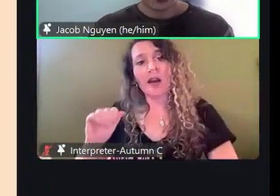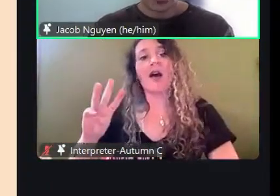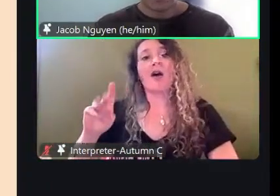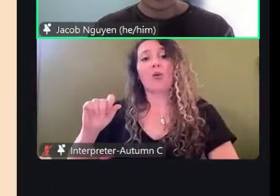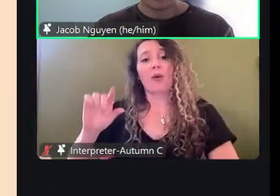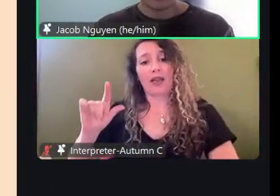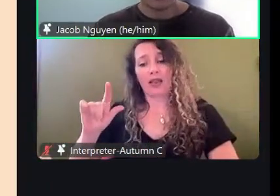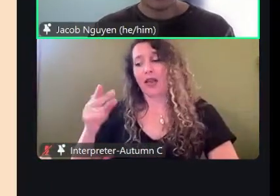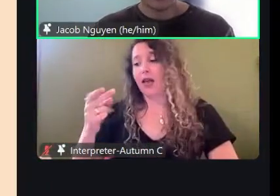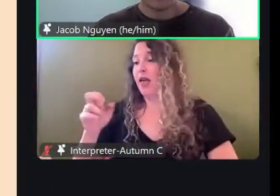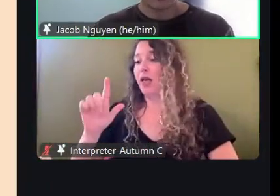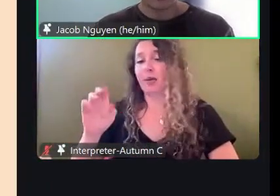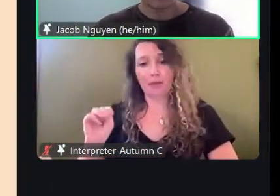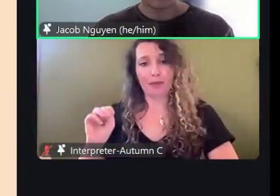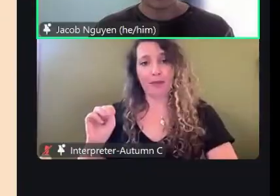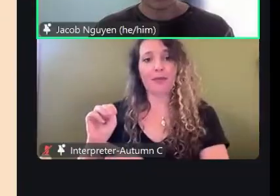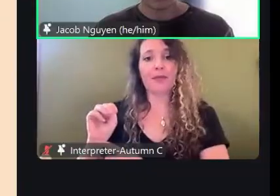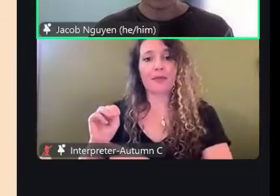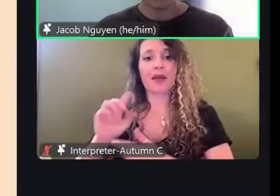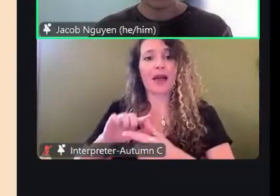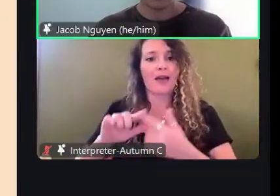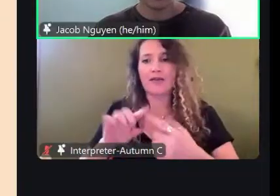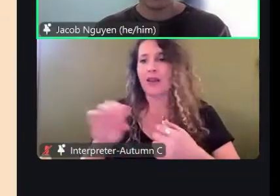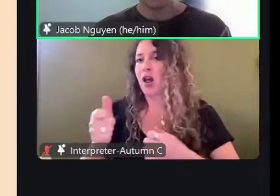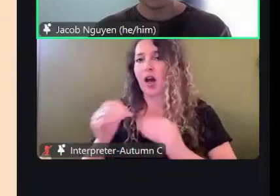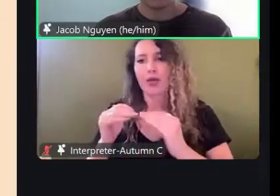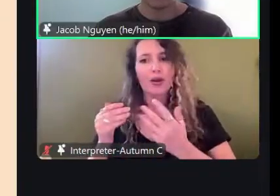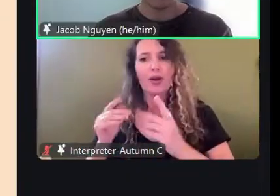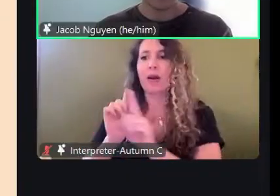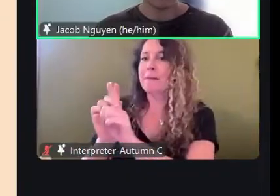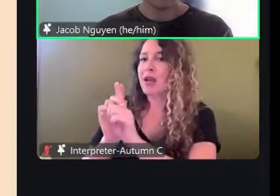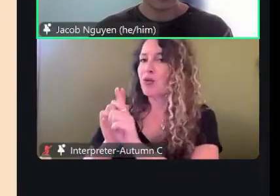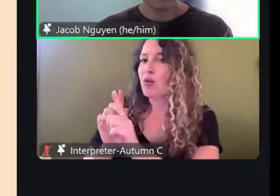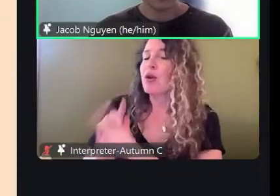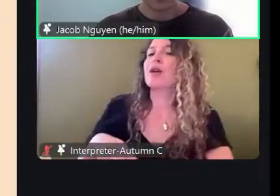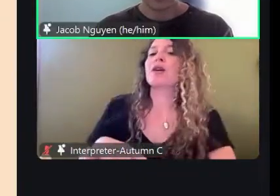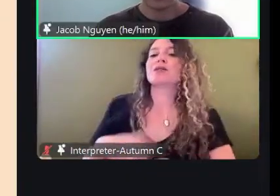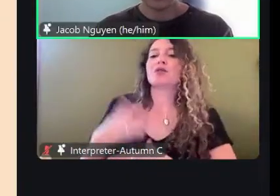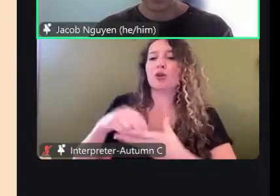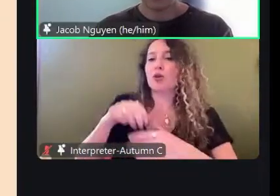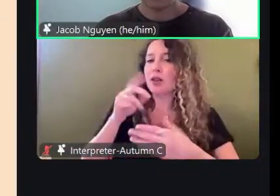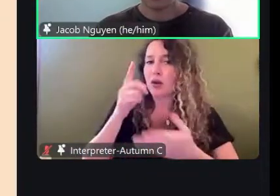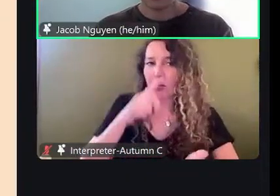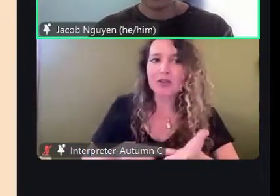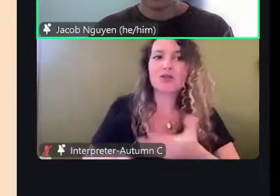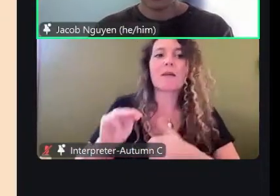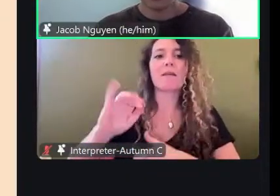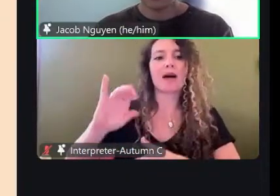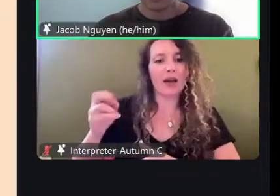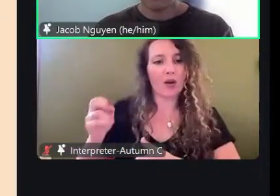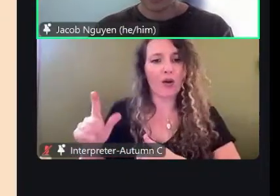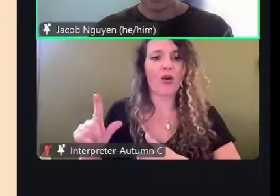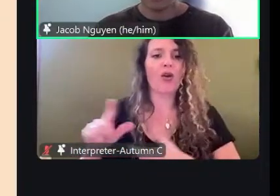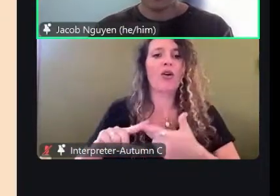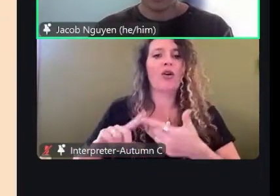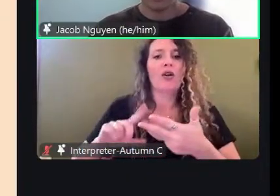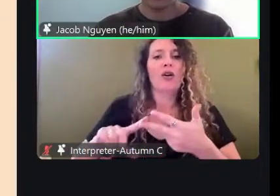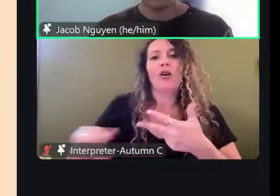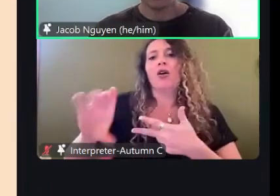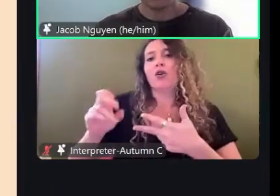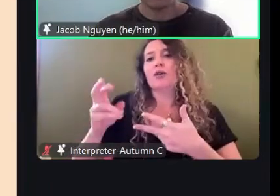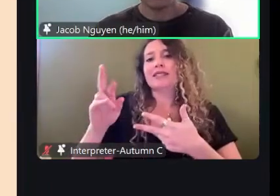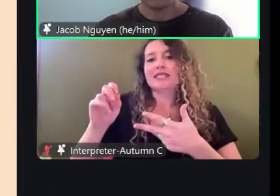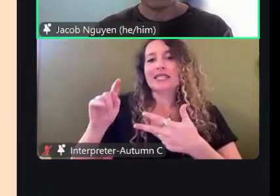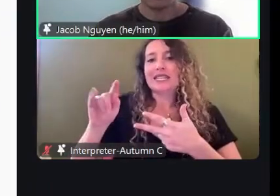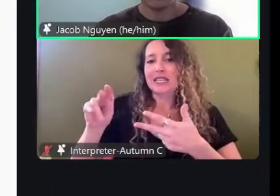group of MS2 peer mentors that are also conducting this research, Michael Draves, Candy Zhao, Christine Garib, myself,